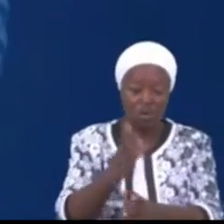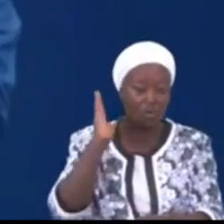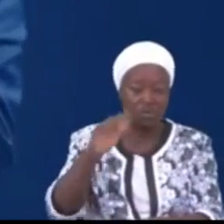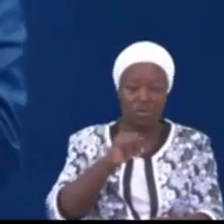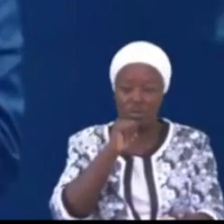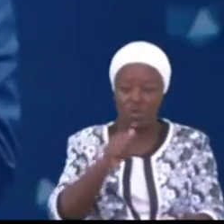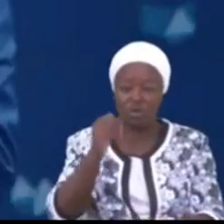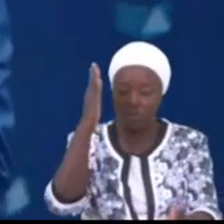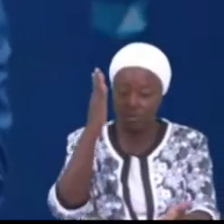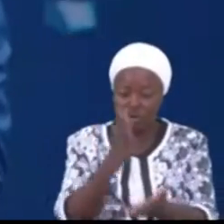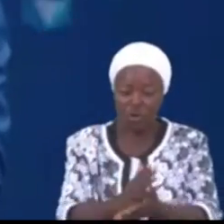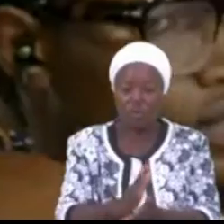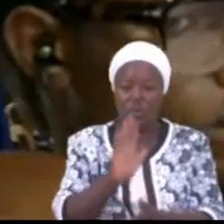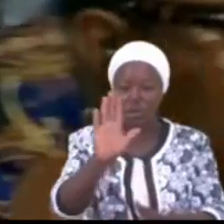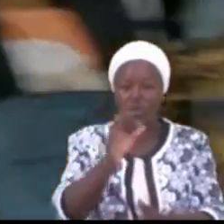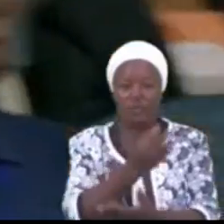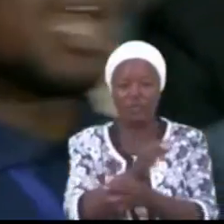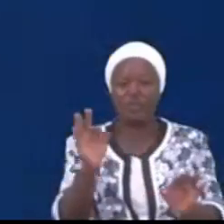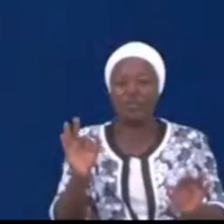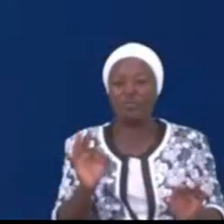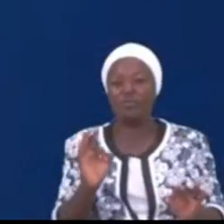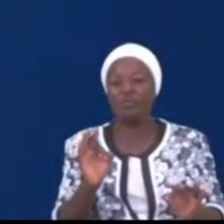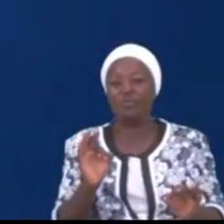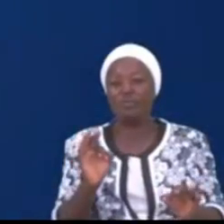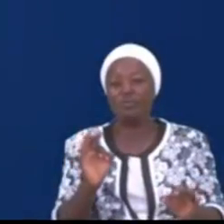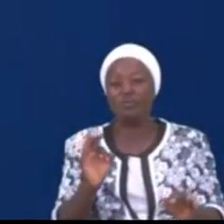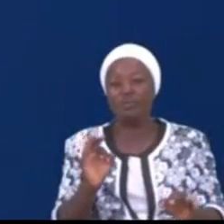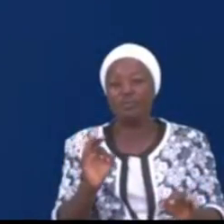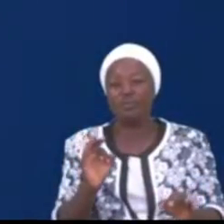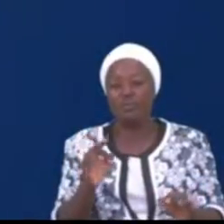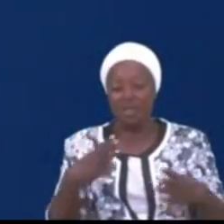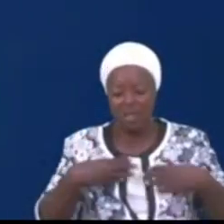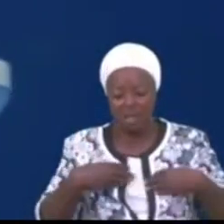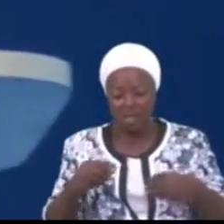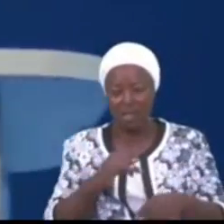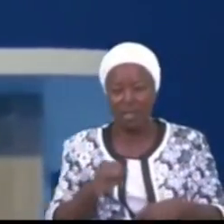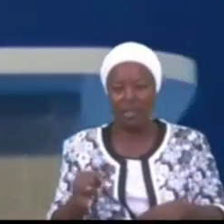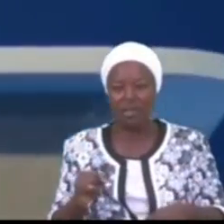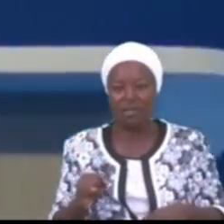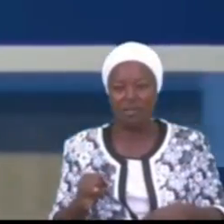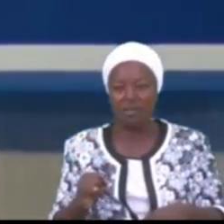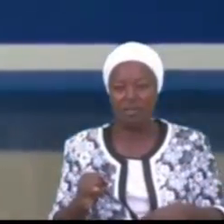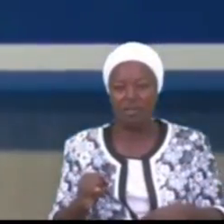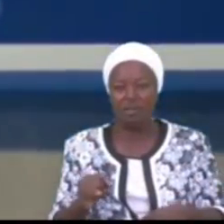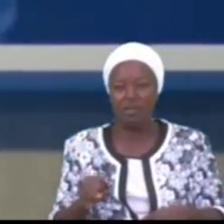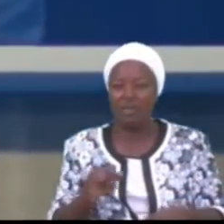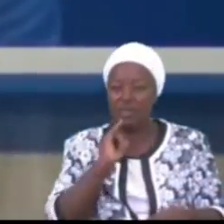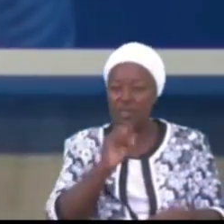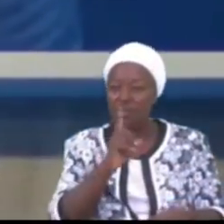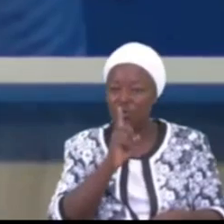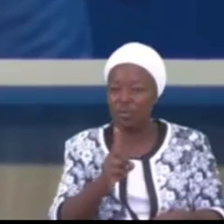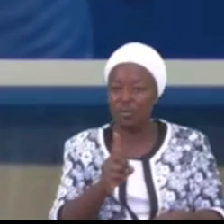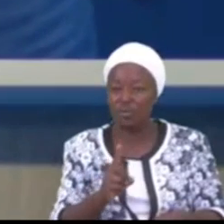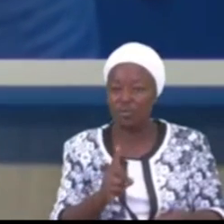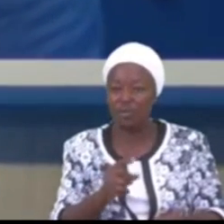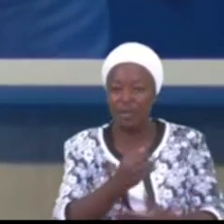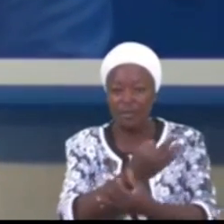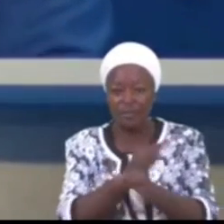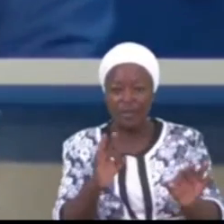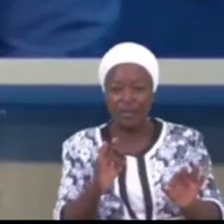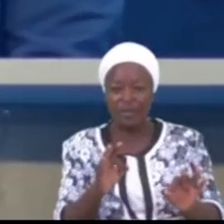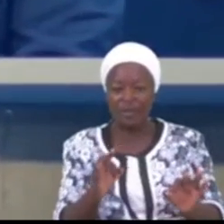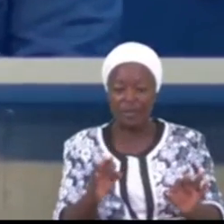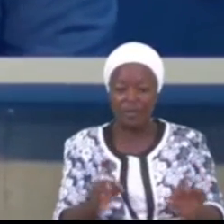terminate your emancipation. Healing, permanent. Freedom, permanent.